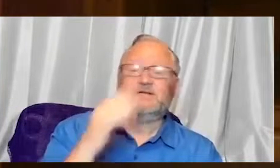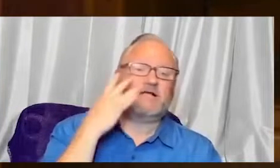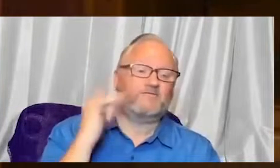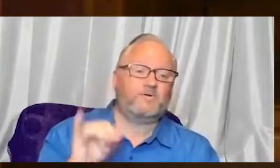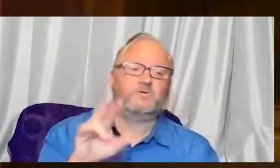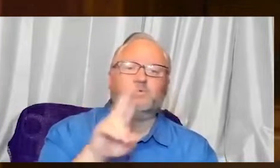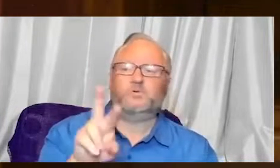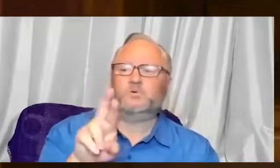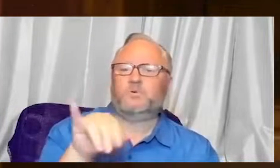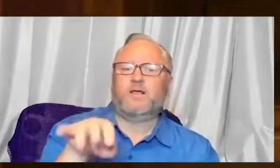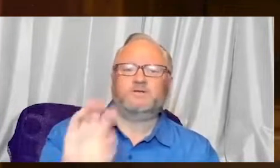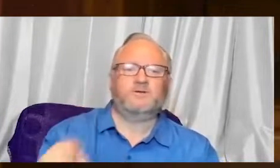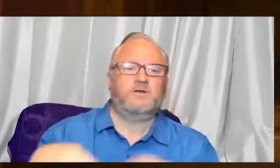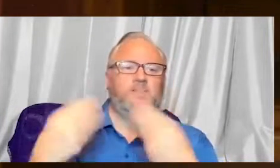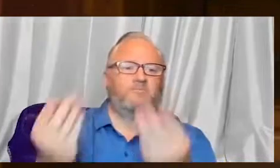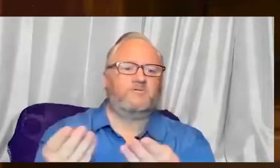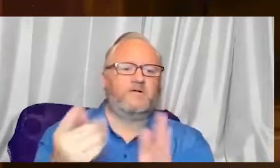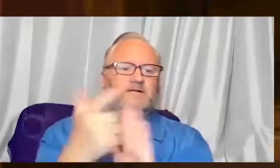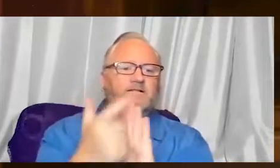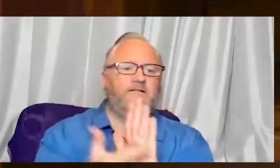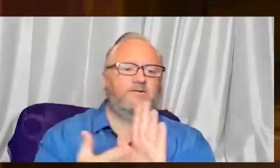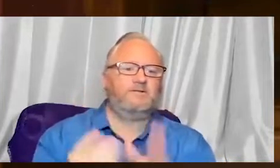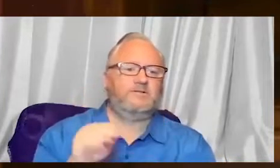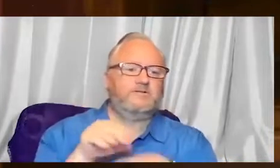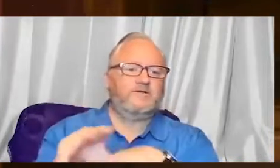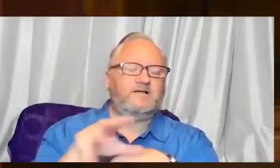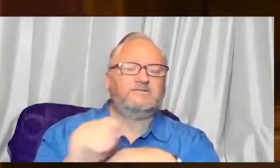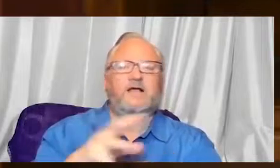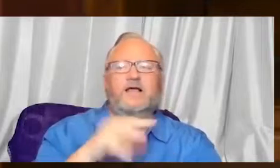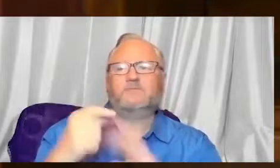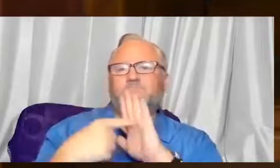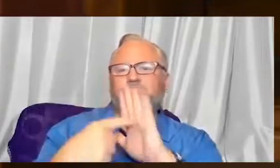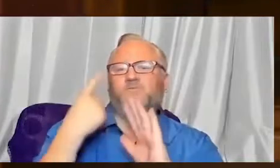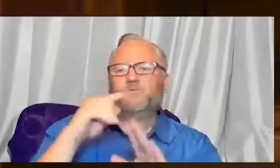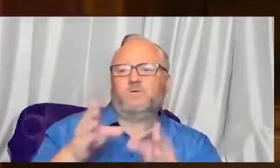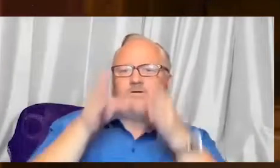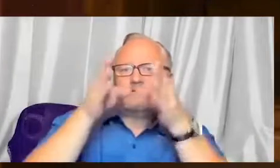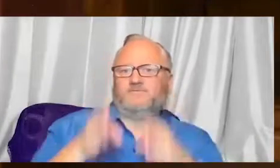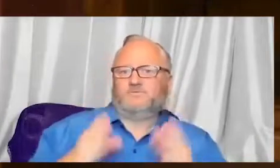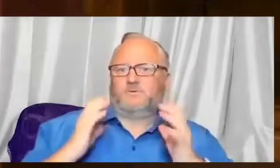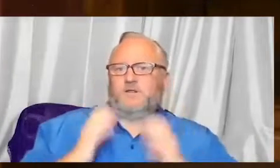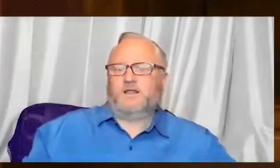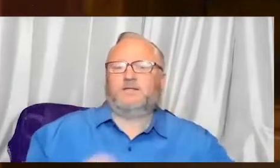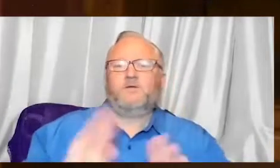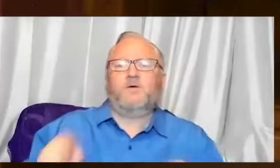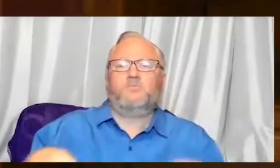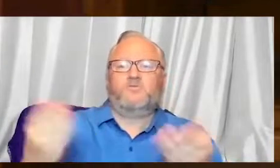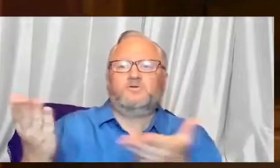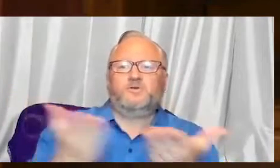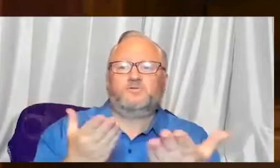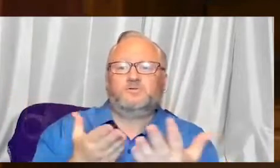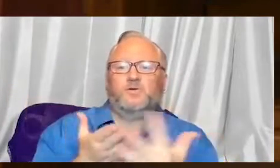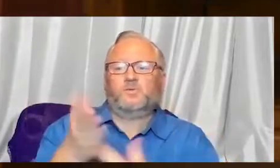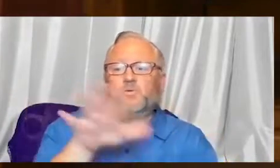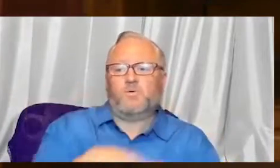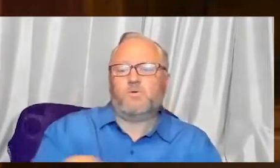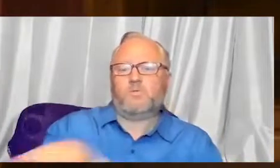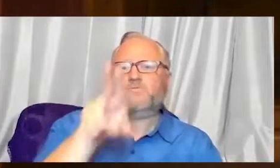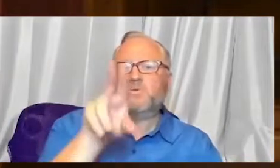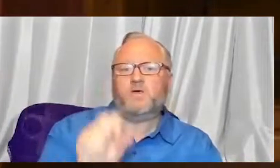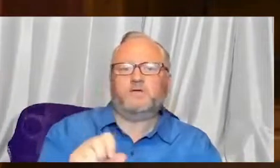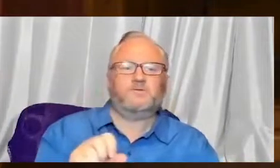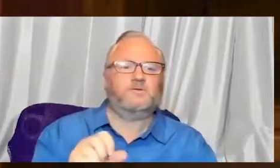legal advice and representation to individual clients and extends services throughout the U.S. through the provision